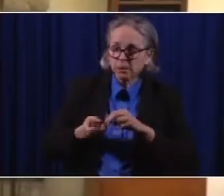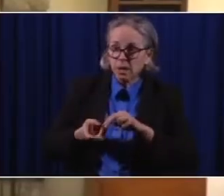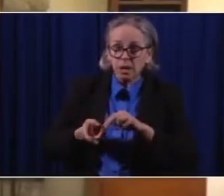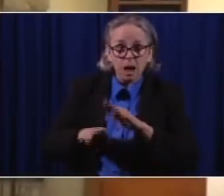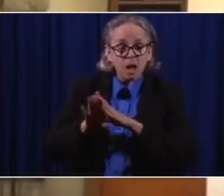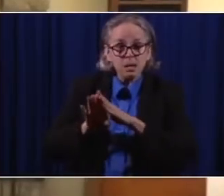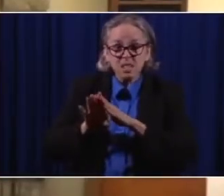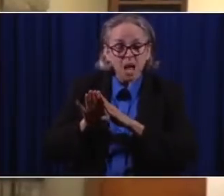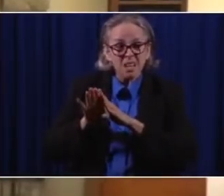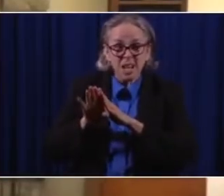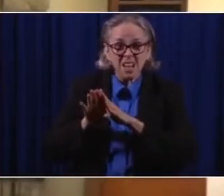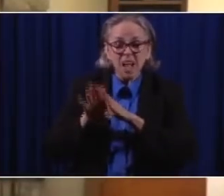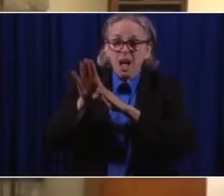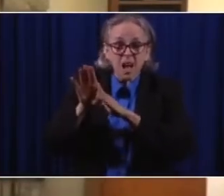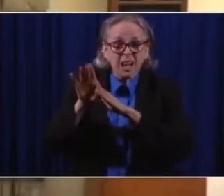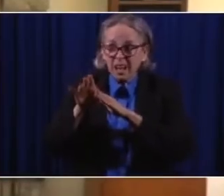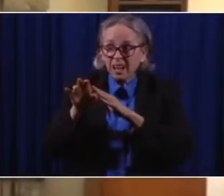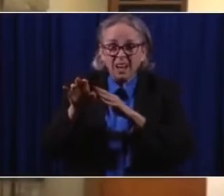question,